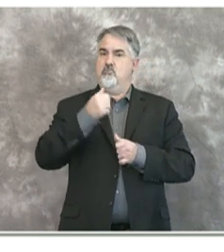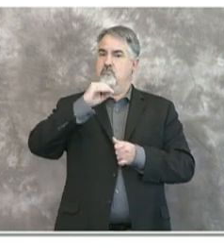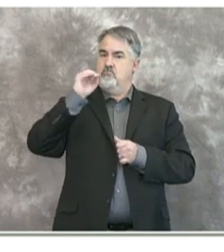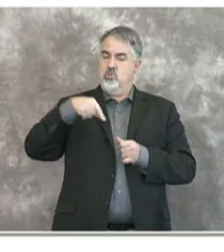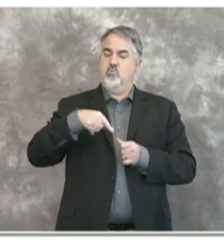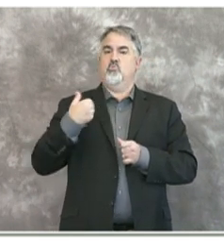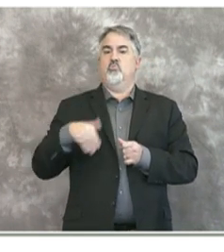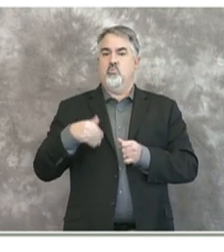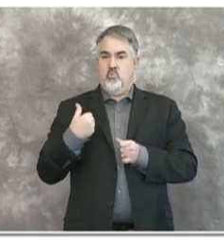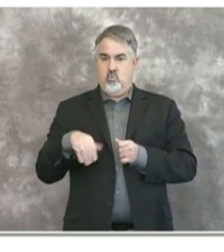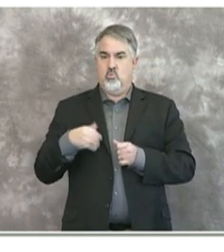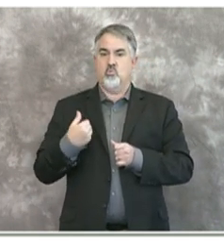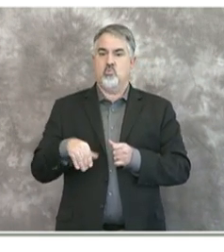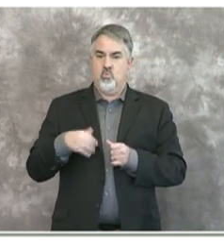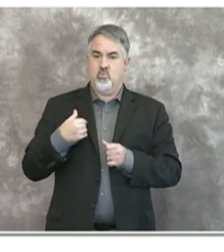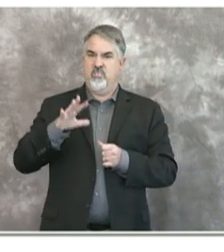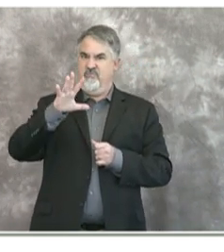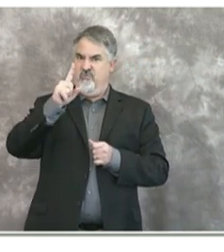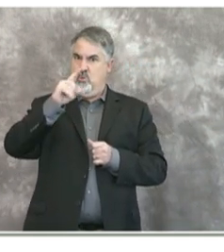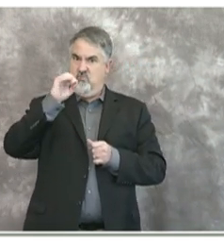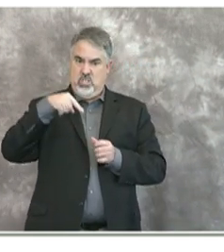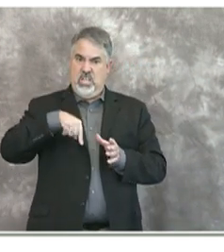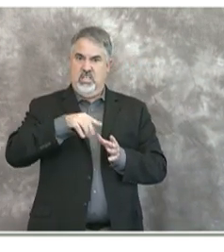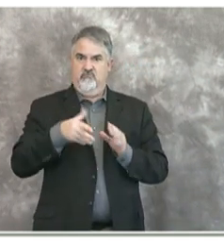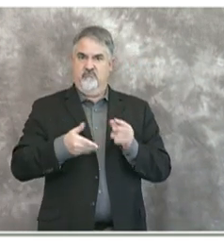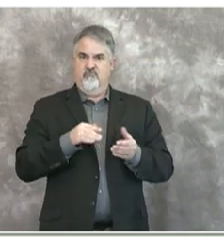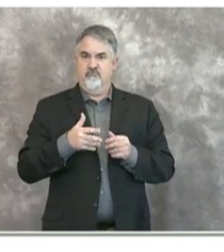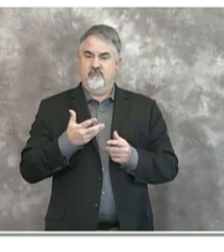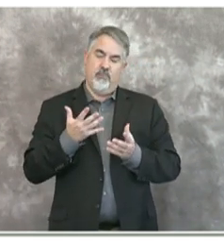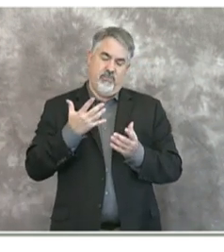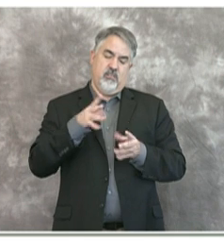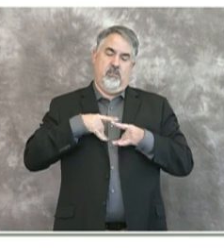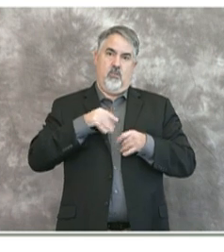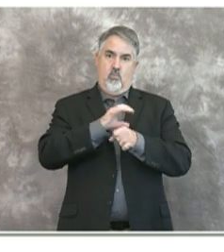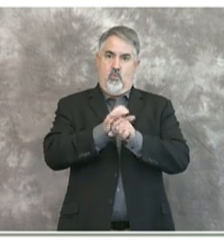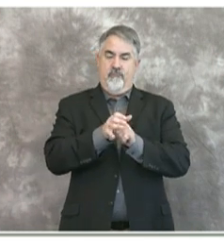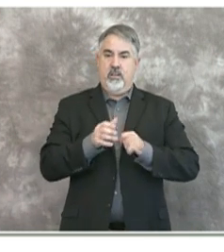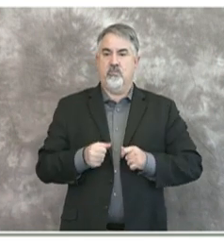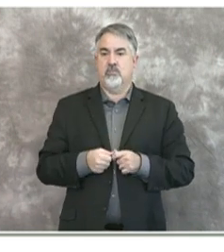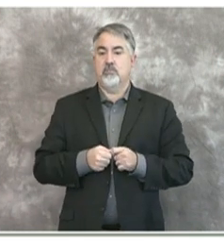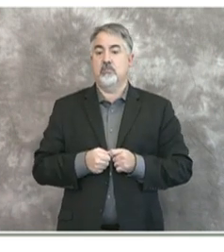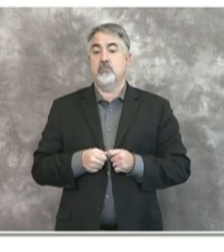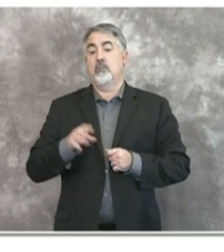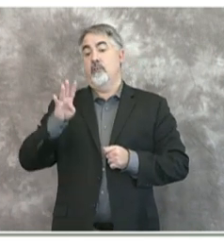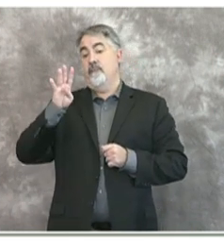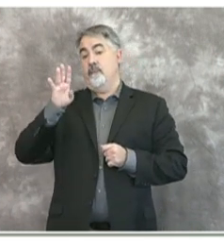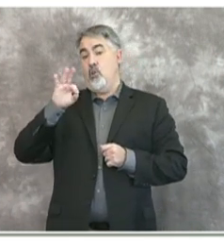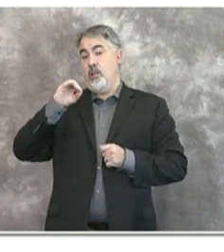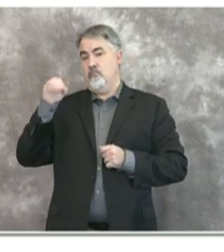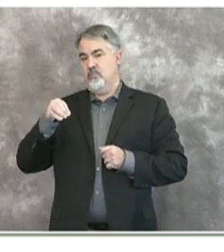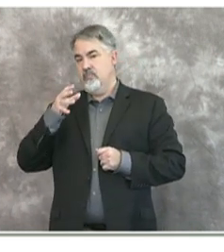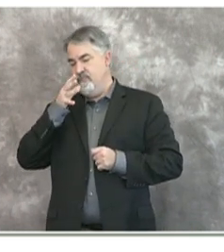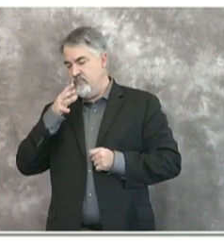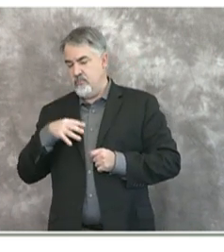We have 49% female, 51% male, and today we are reporting 9